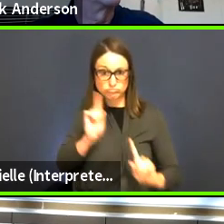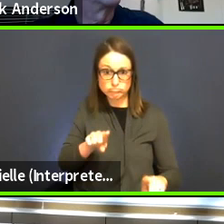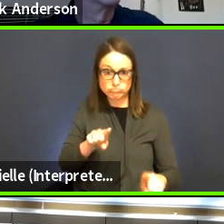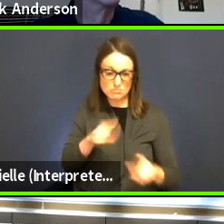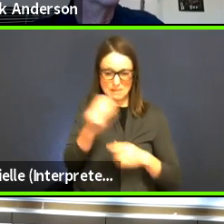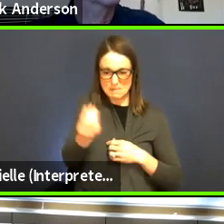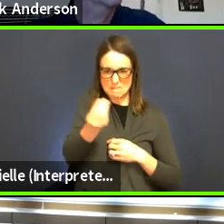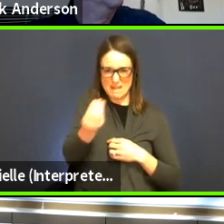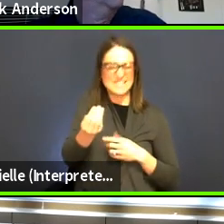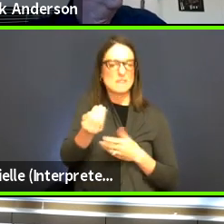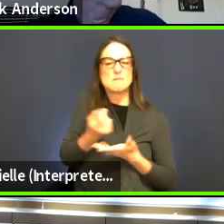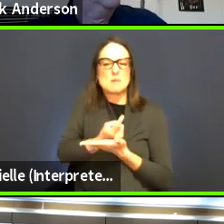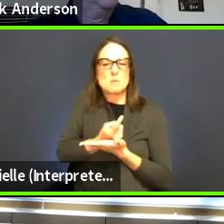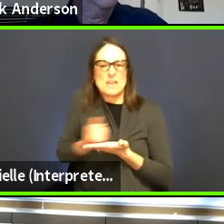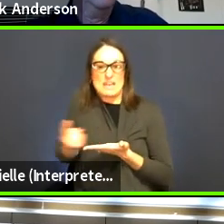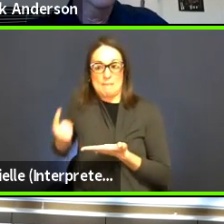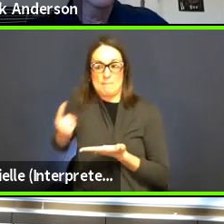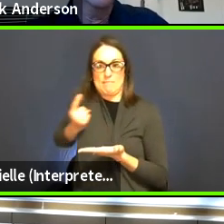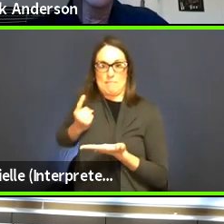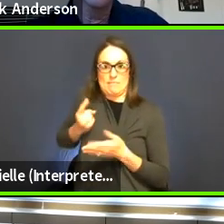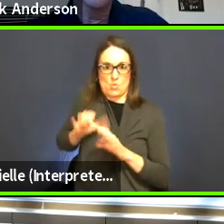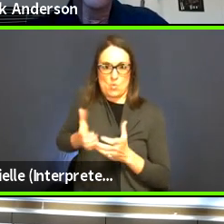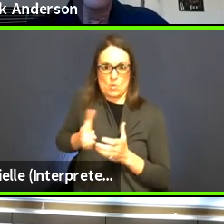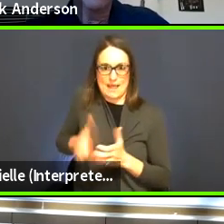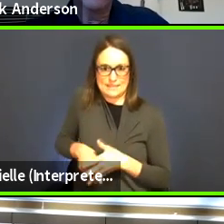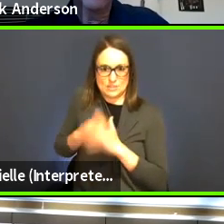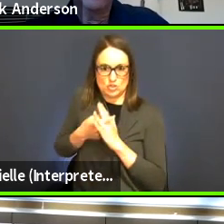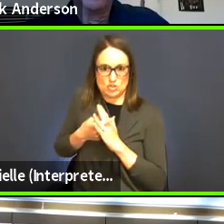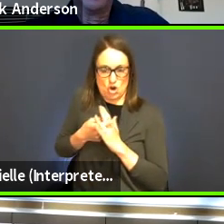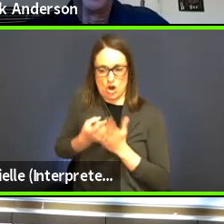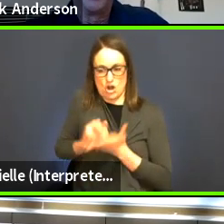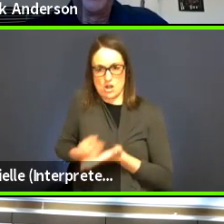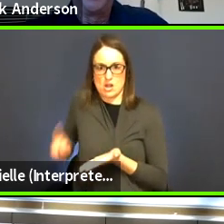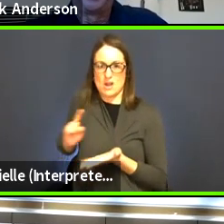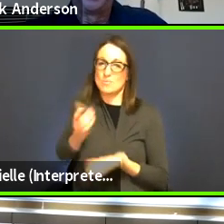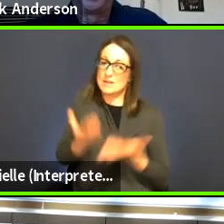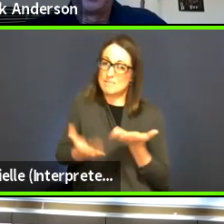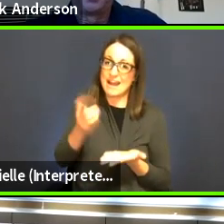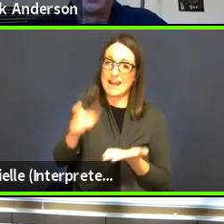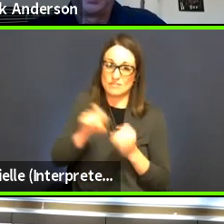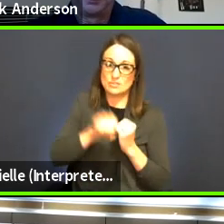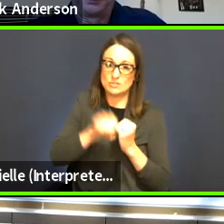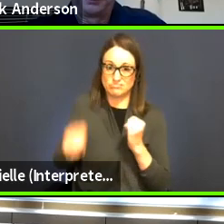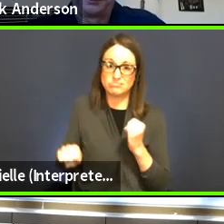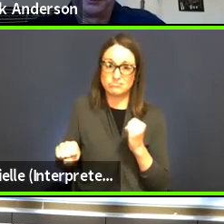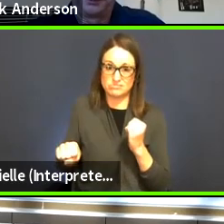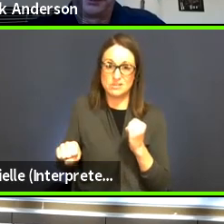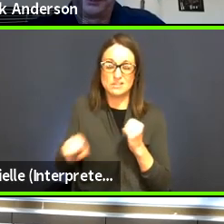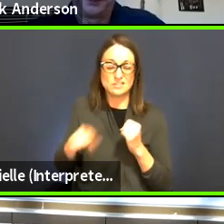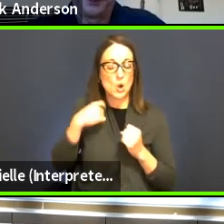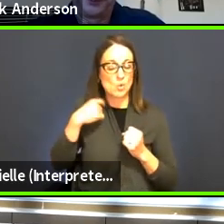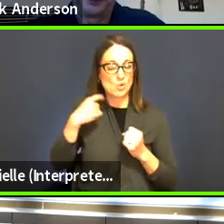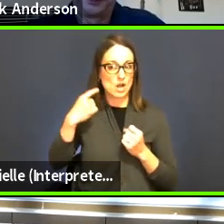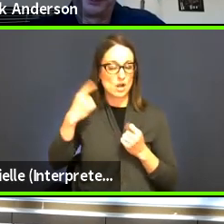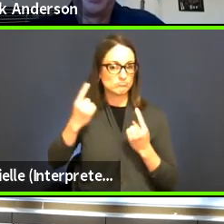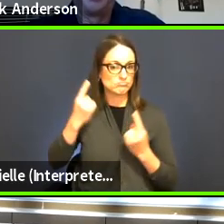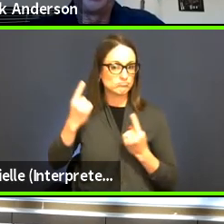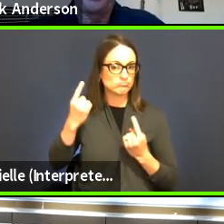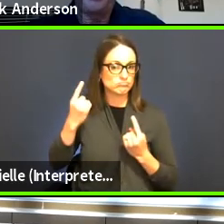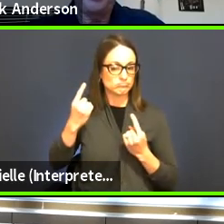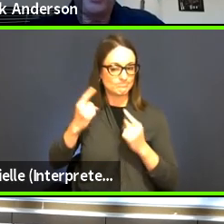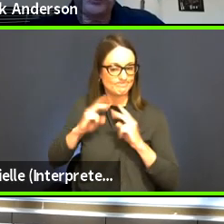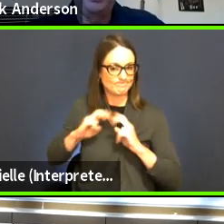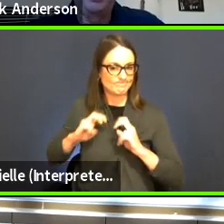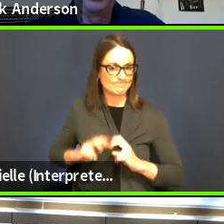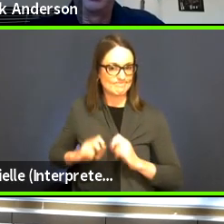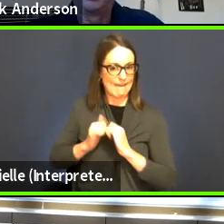before courses start. And we may have to extend that some. And so we're looking at various ways